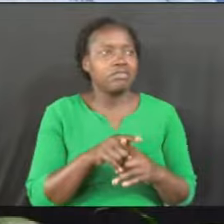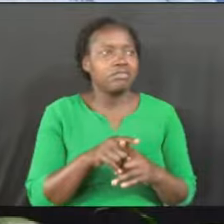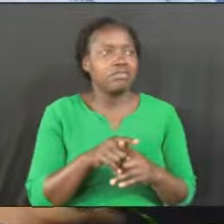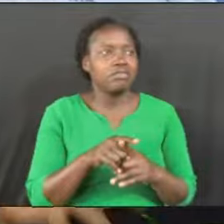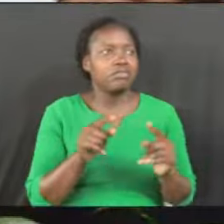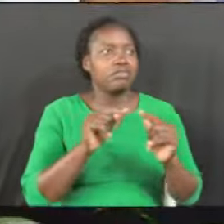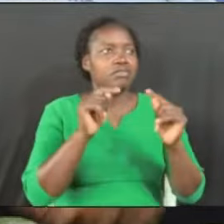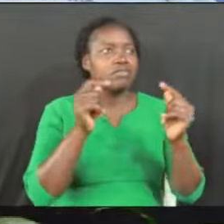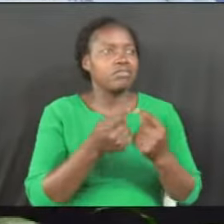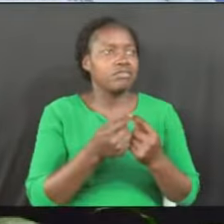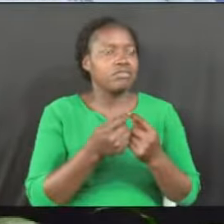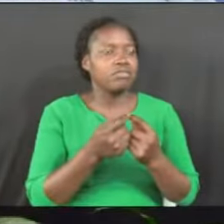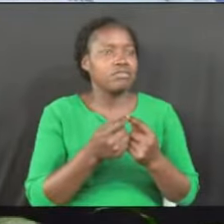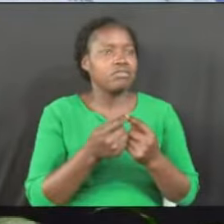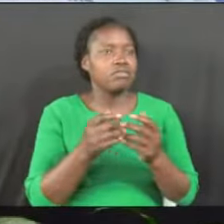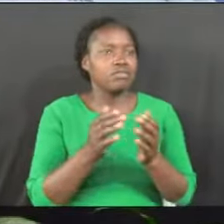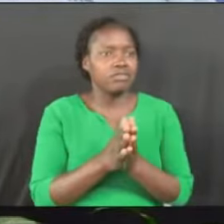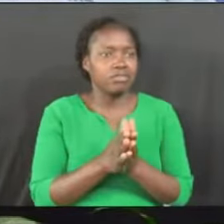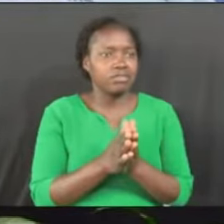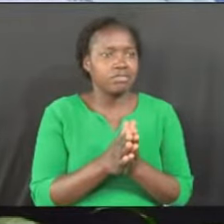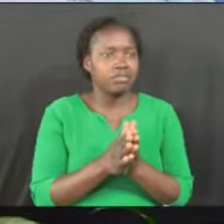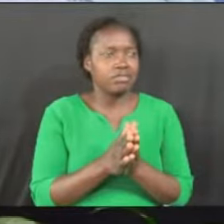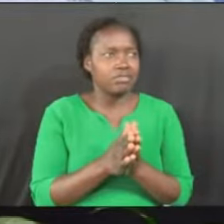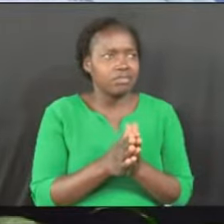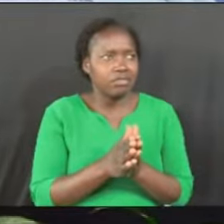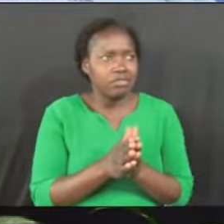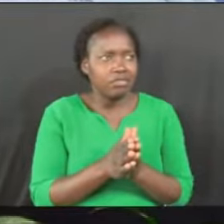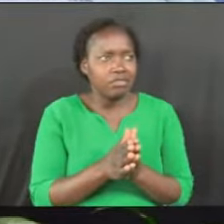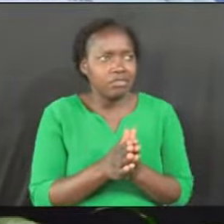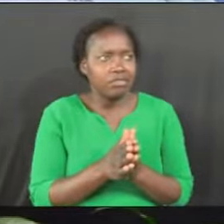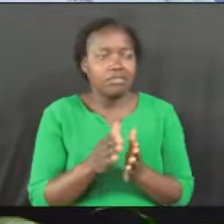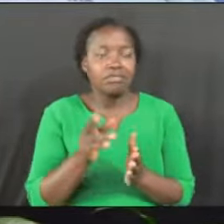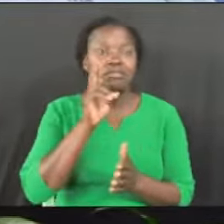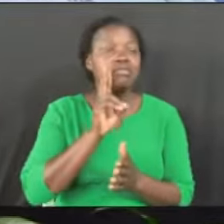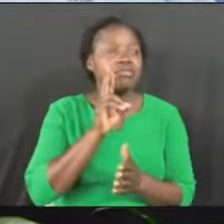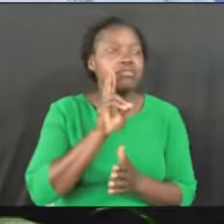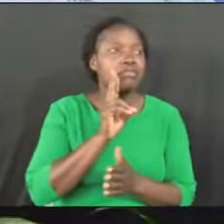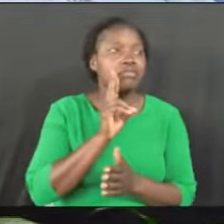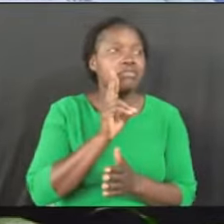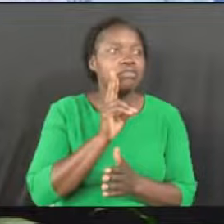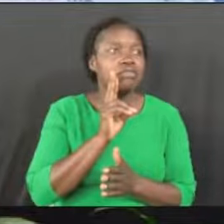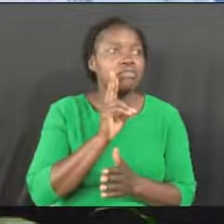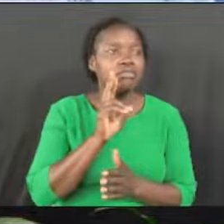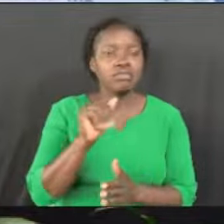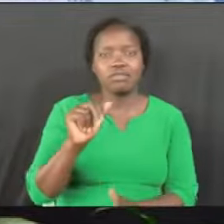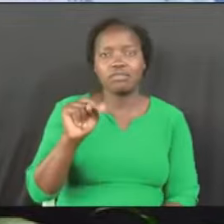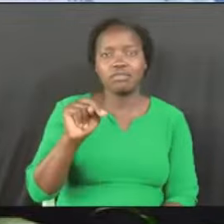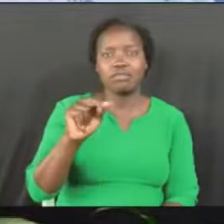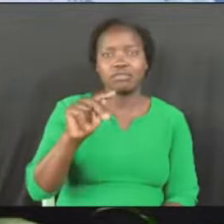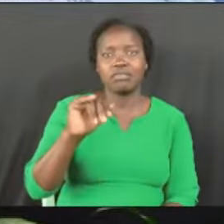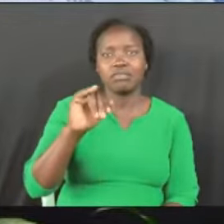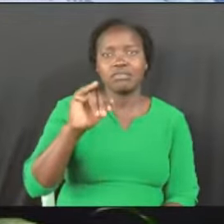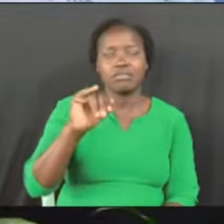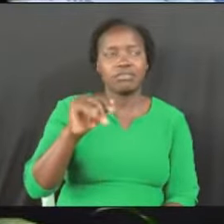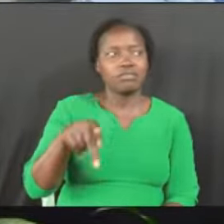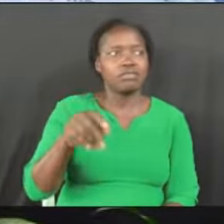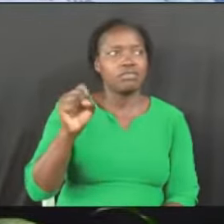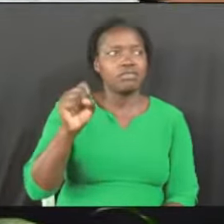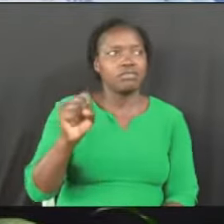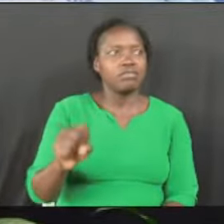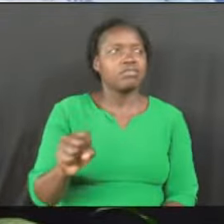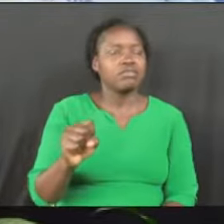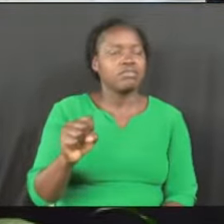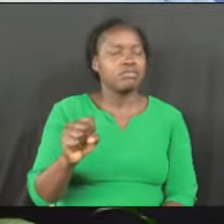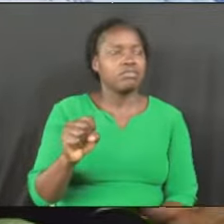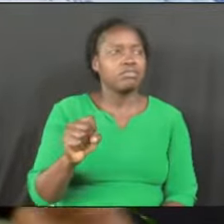and oppressive man if you look through history. His uncle, Herod Antipas, stole his brother's